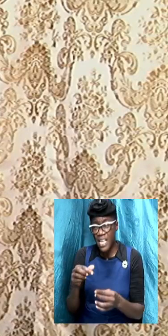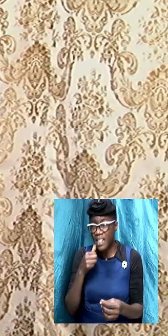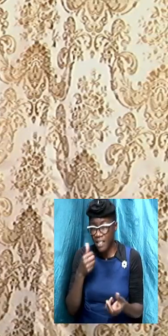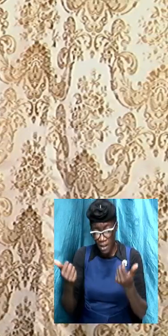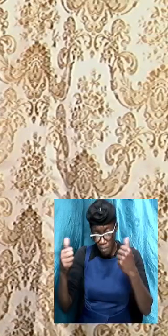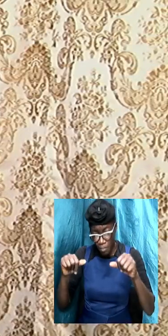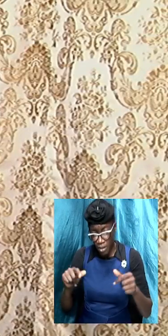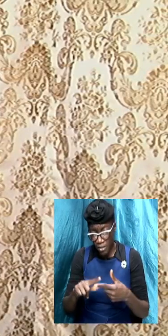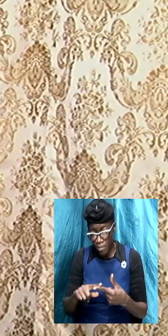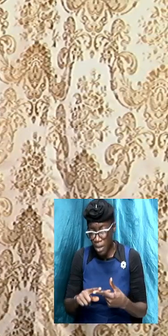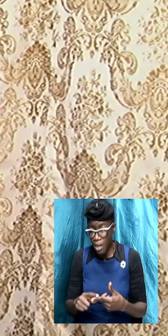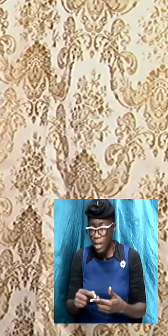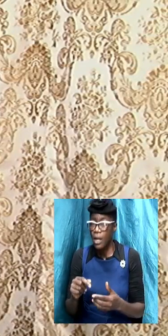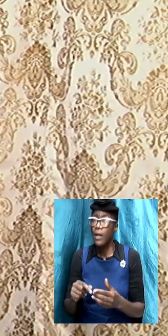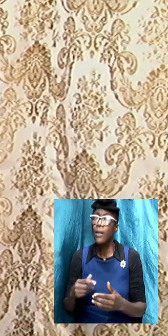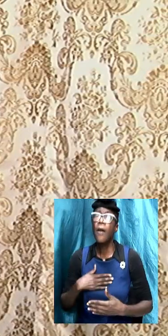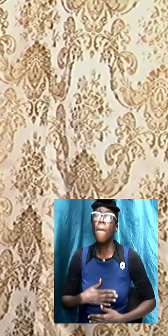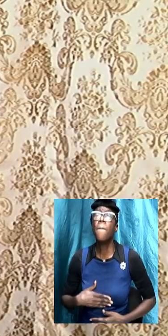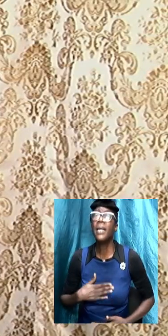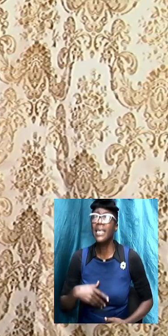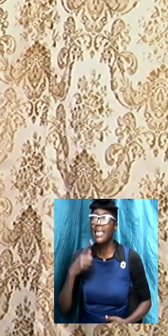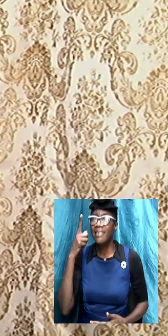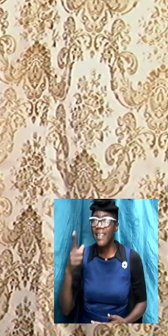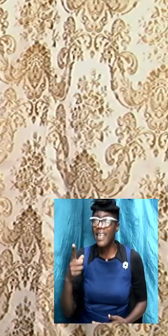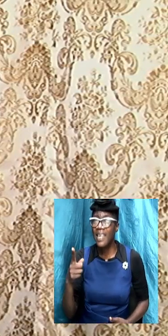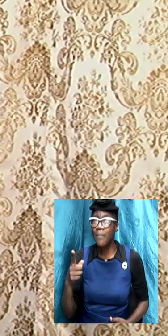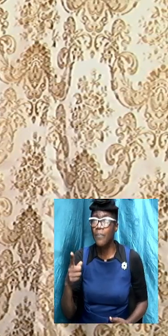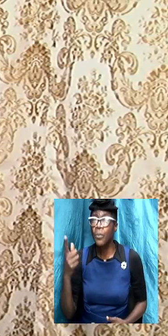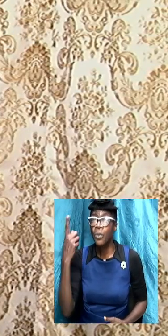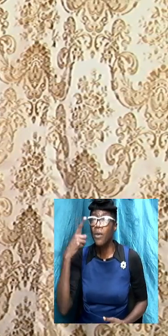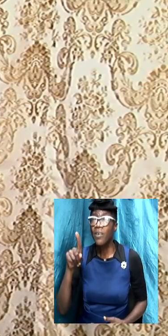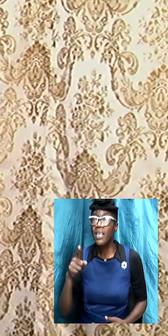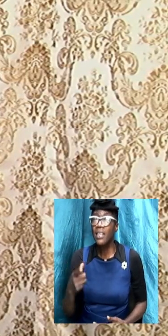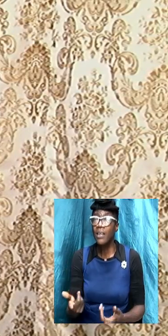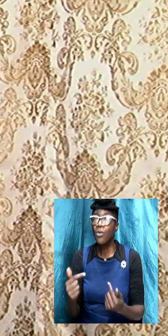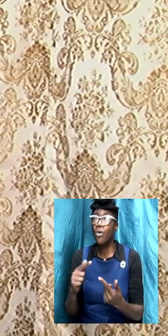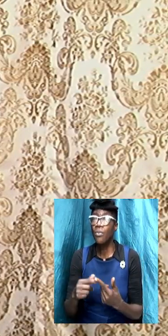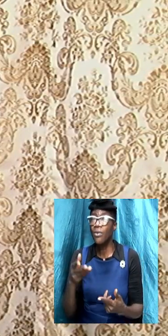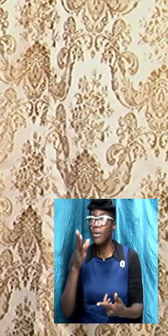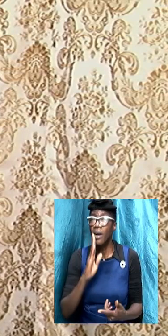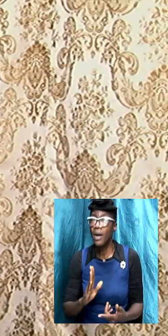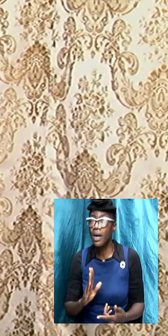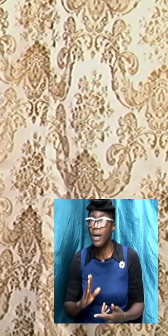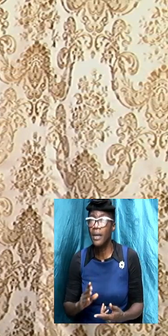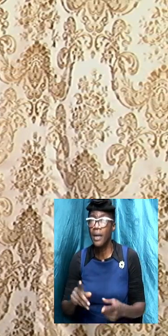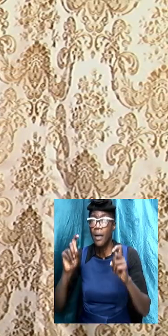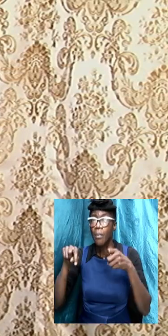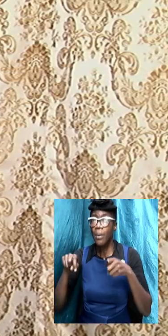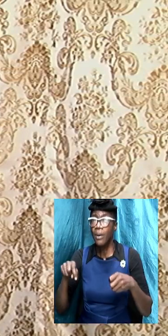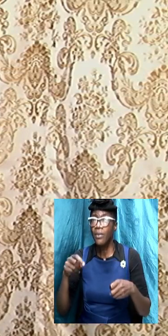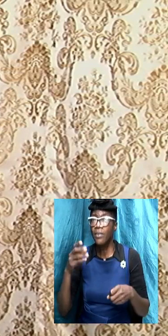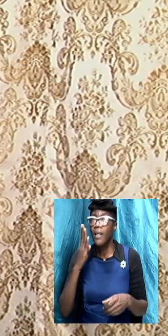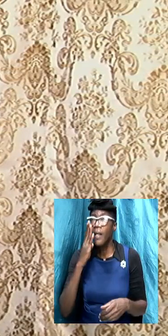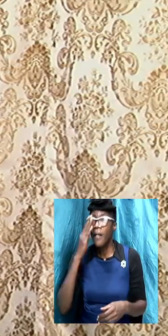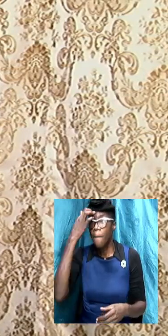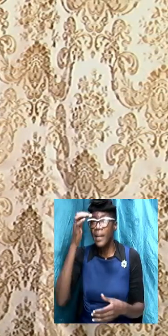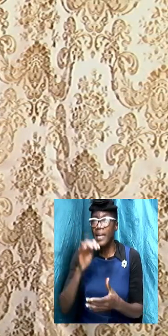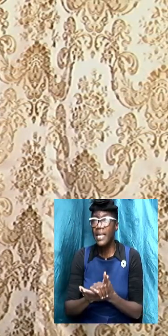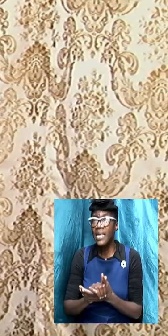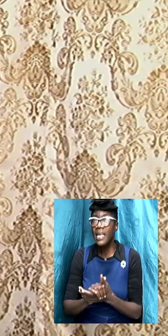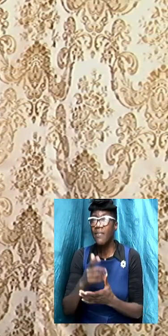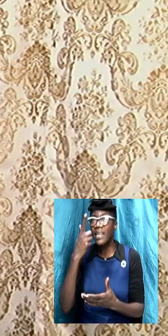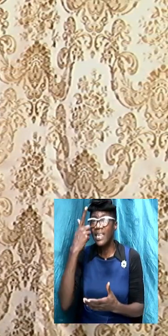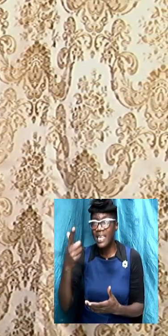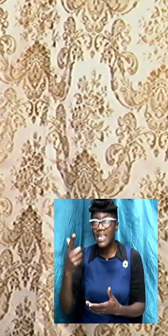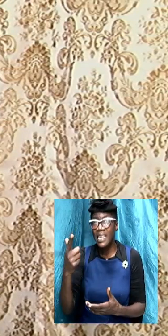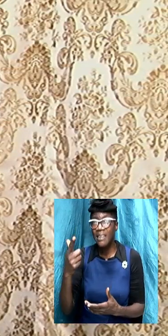him. I'm going to tell you why. For he that cometh to God must believe that he is. In other words,